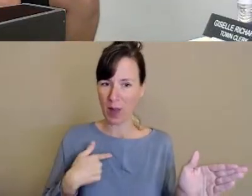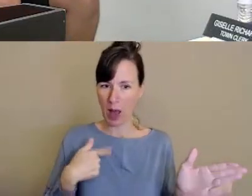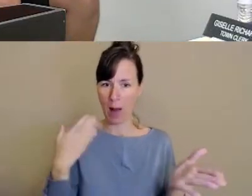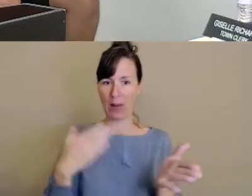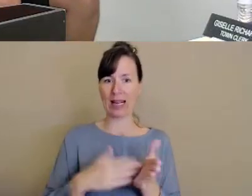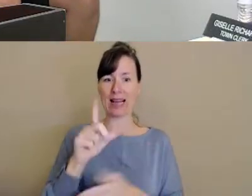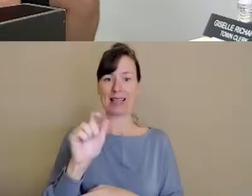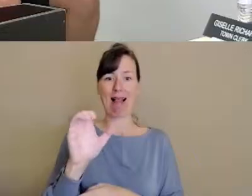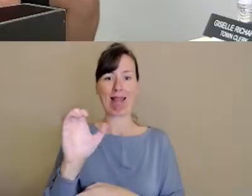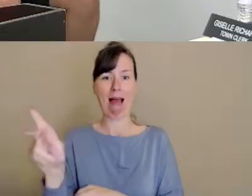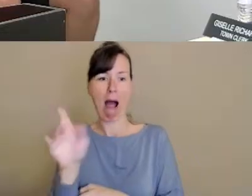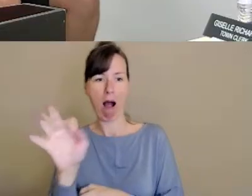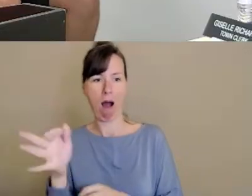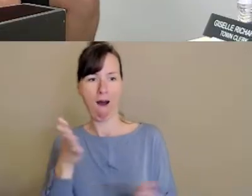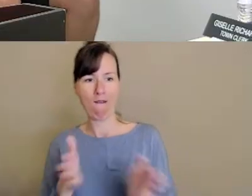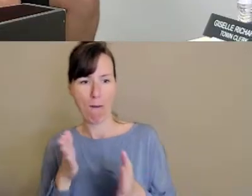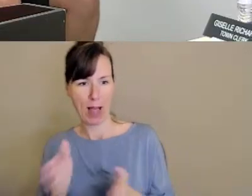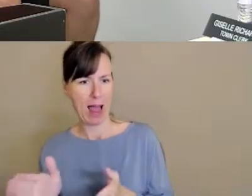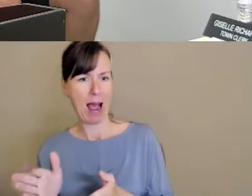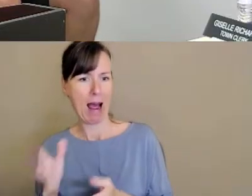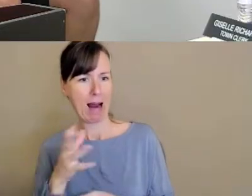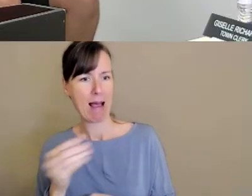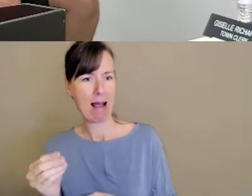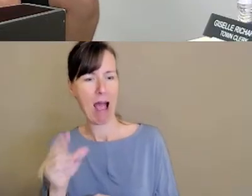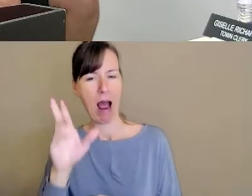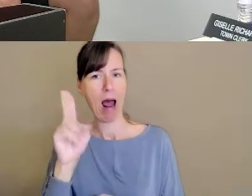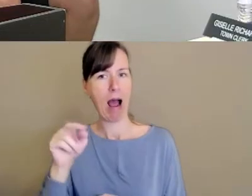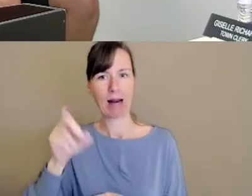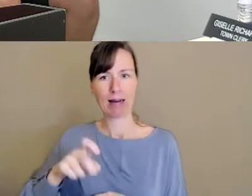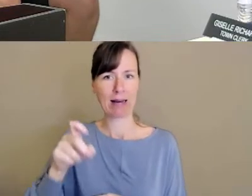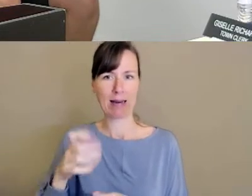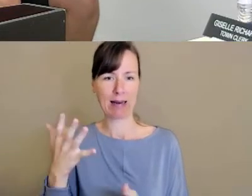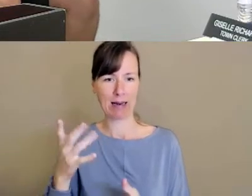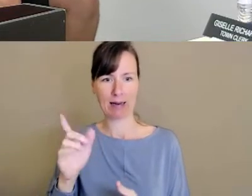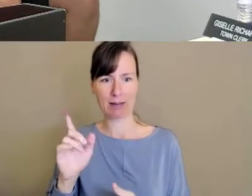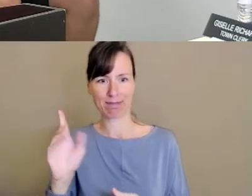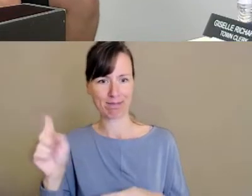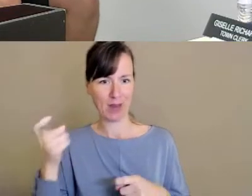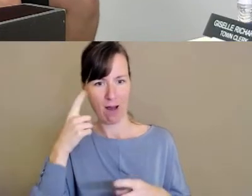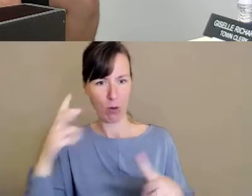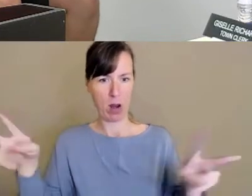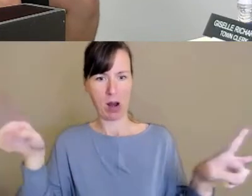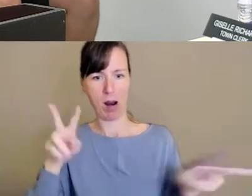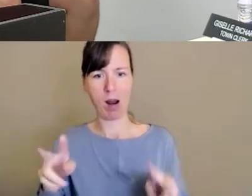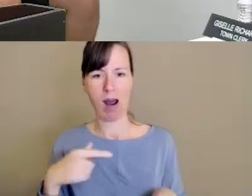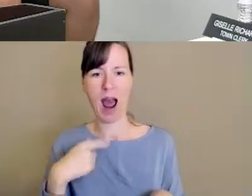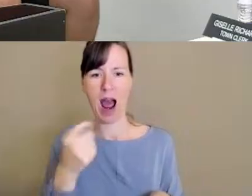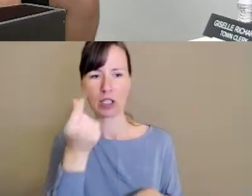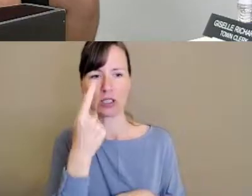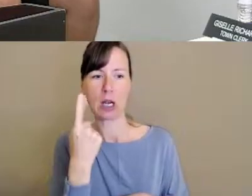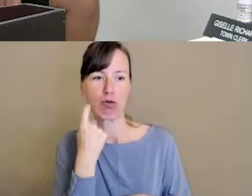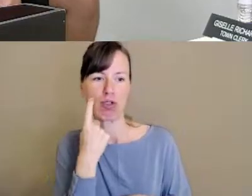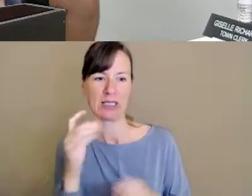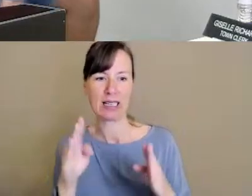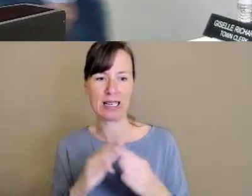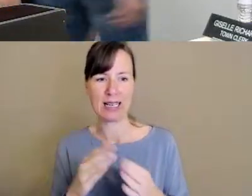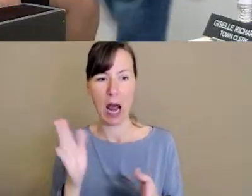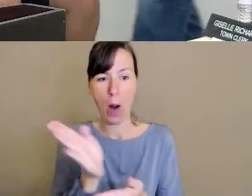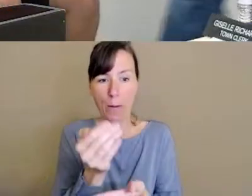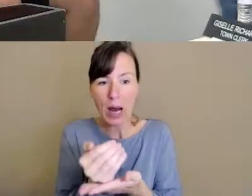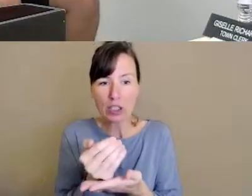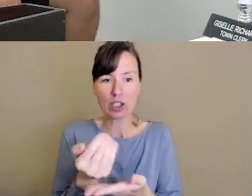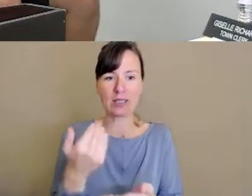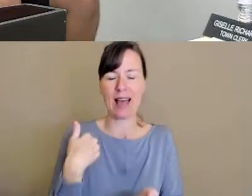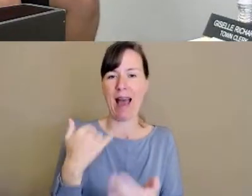specific lots. I'd like to know what other areas have been considered by or offered to the town to acquire. The amount of